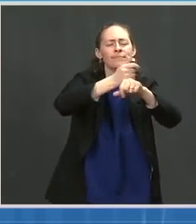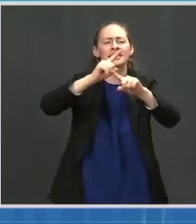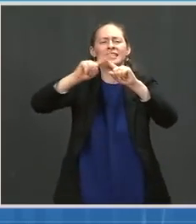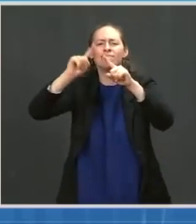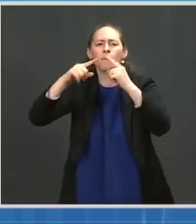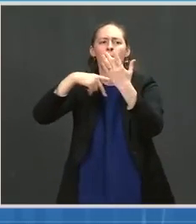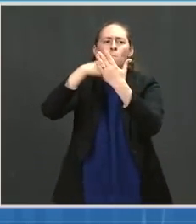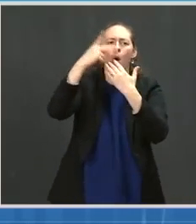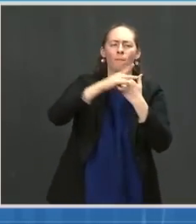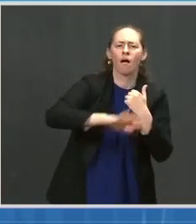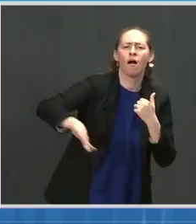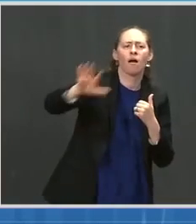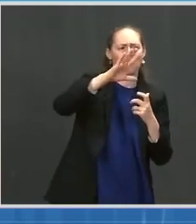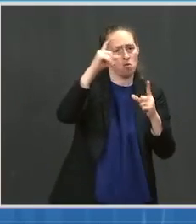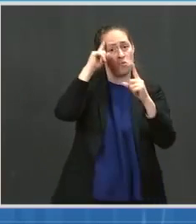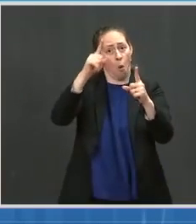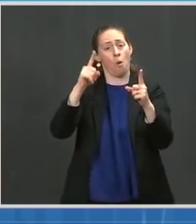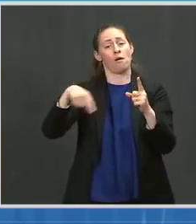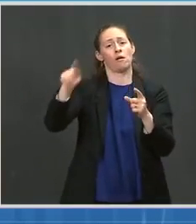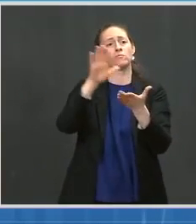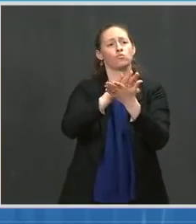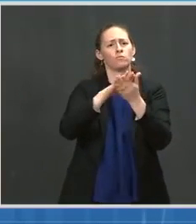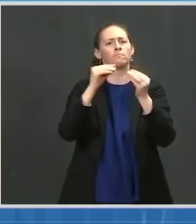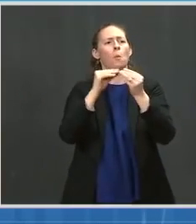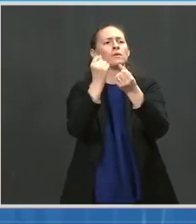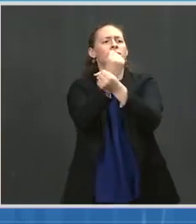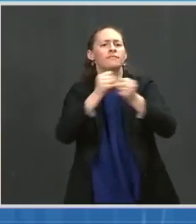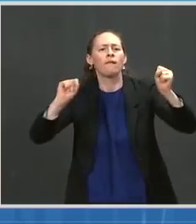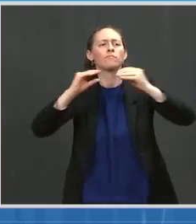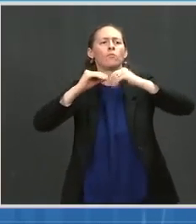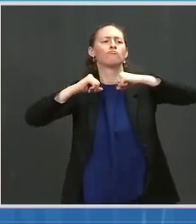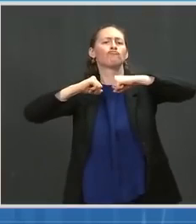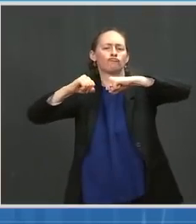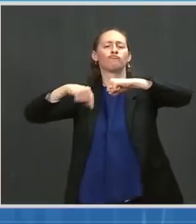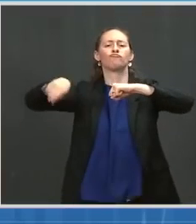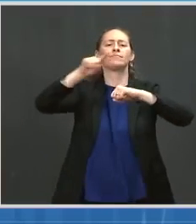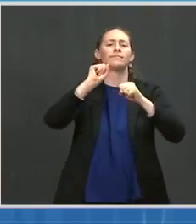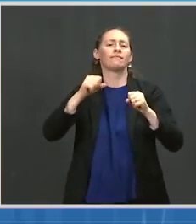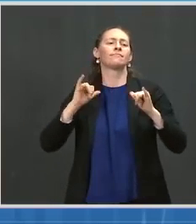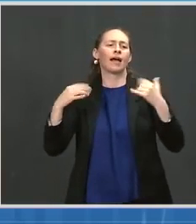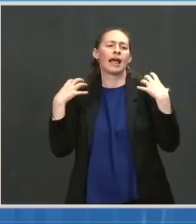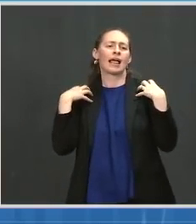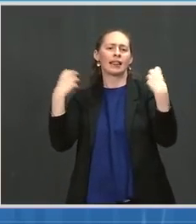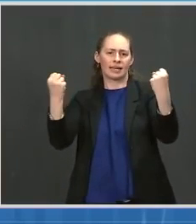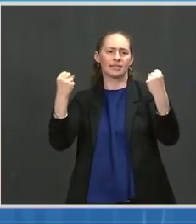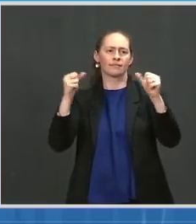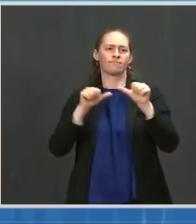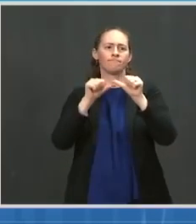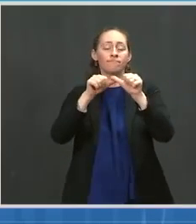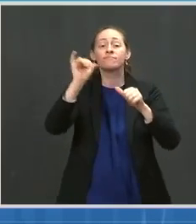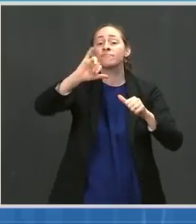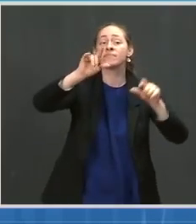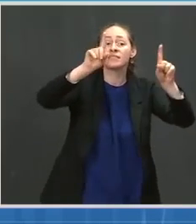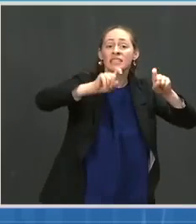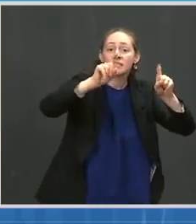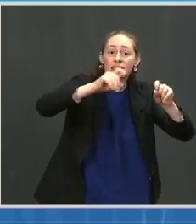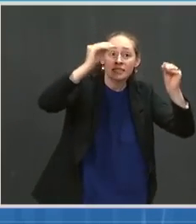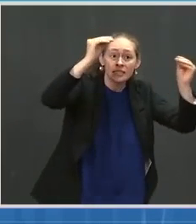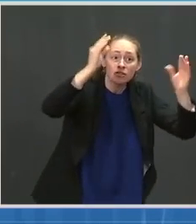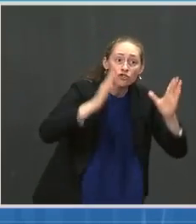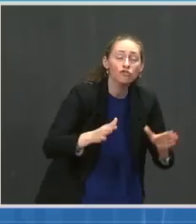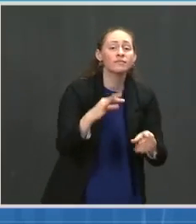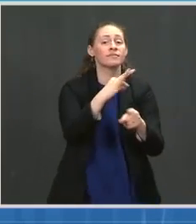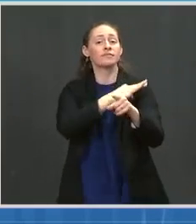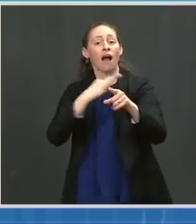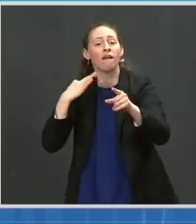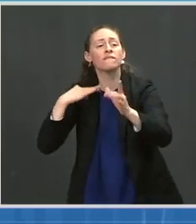protection for schools, teachers, and students. This funding can be used to test teachers, staff, and students with any